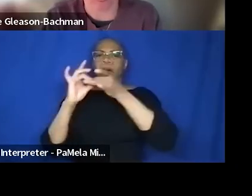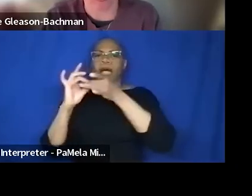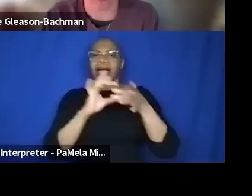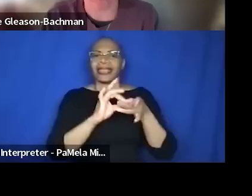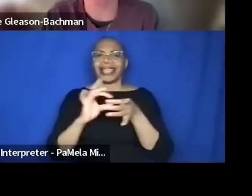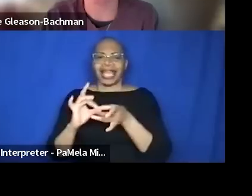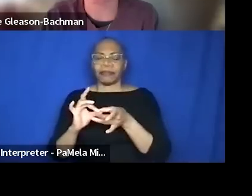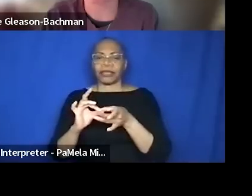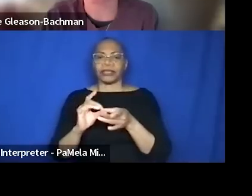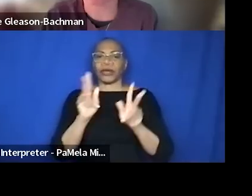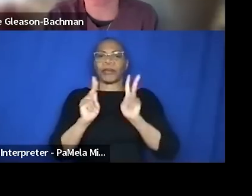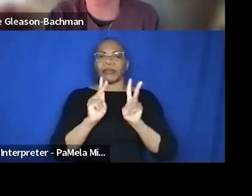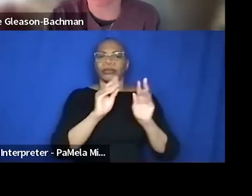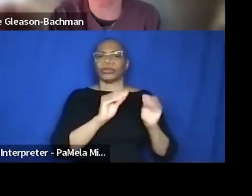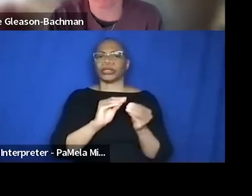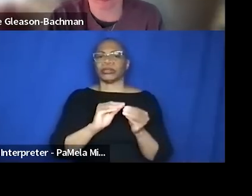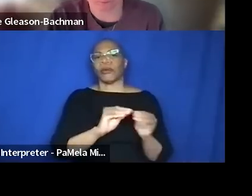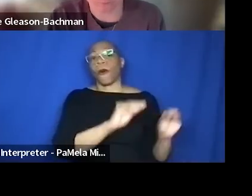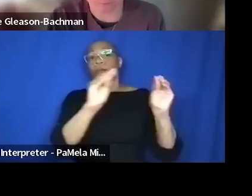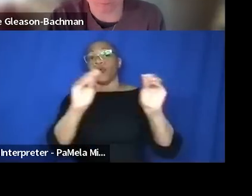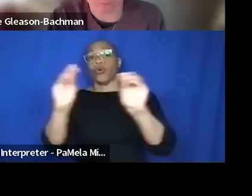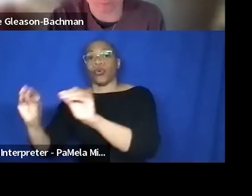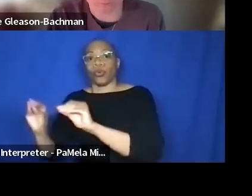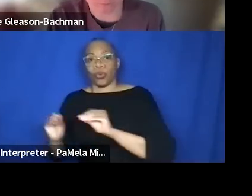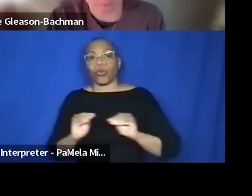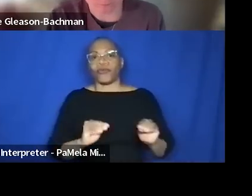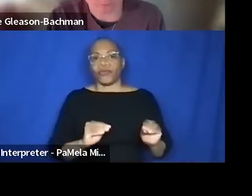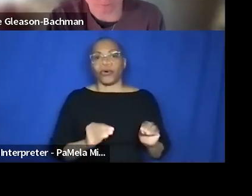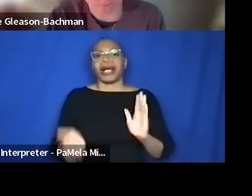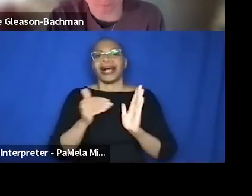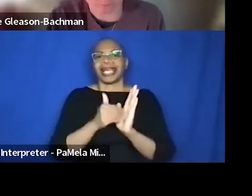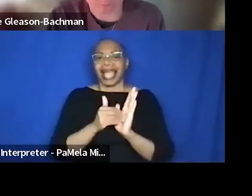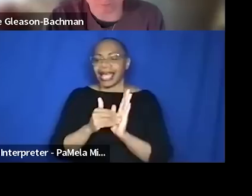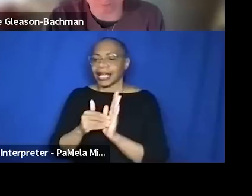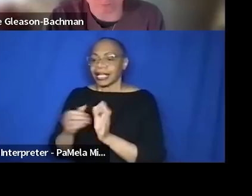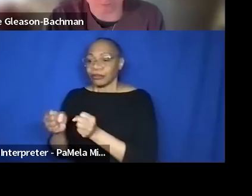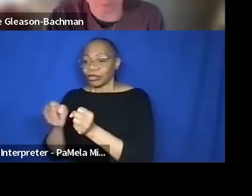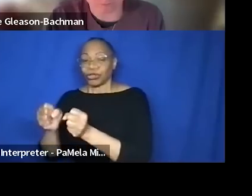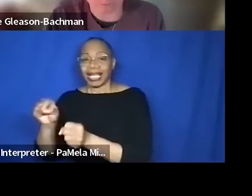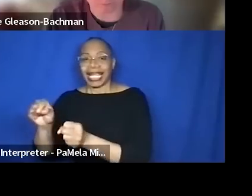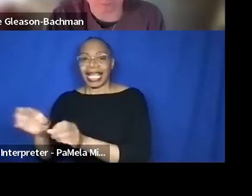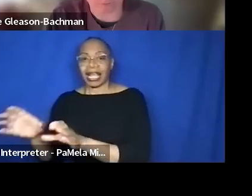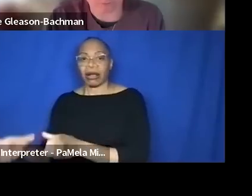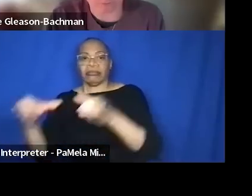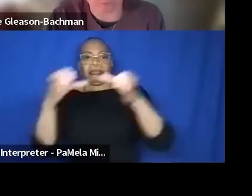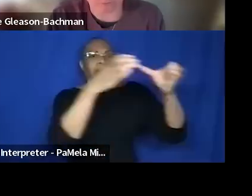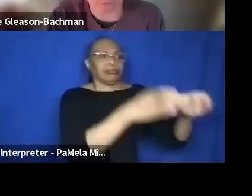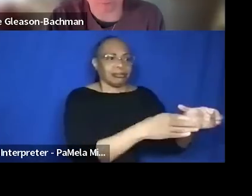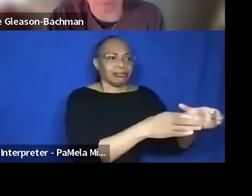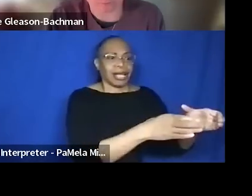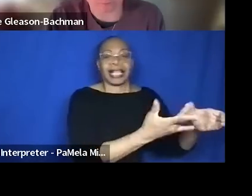and everywhere. But again, like she said, they'll go from one side of the street to another or around the block and then just wait and come